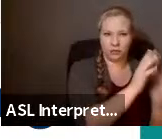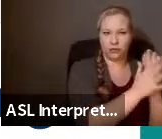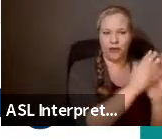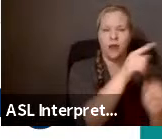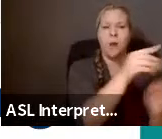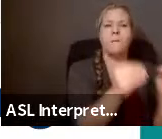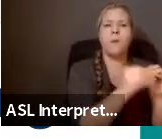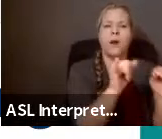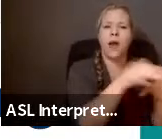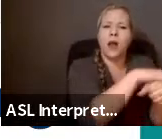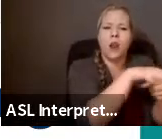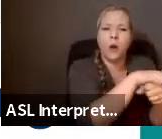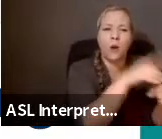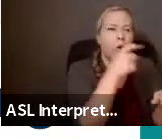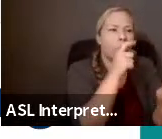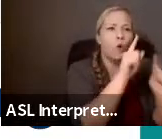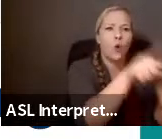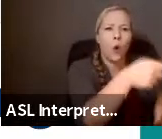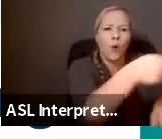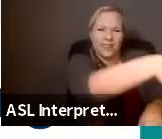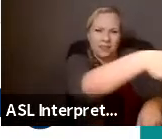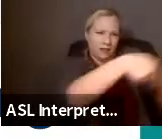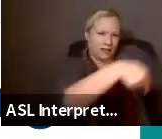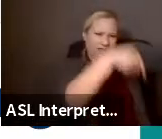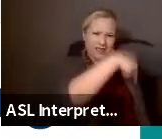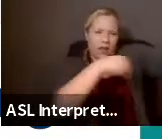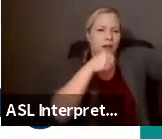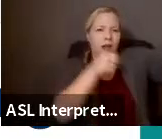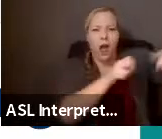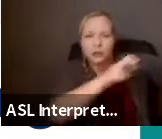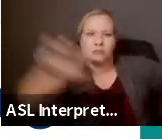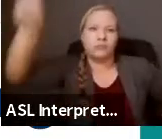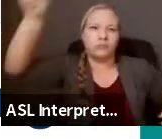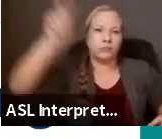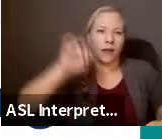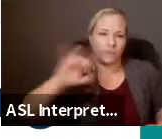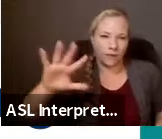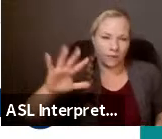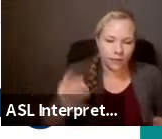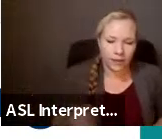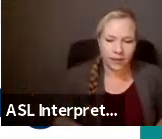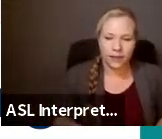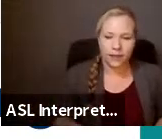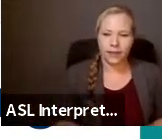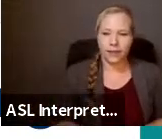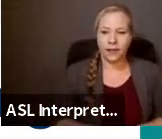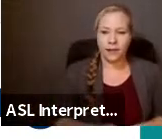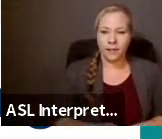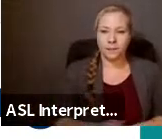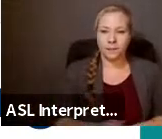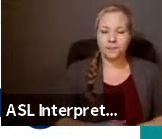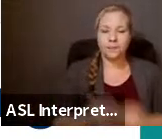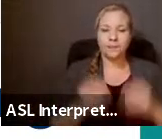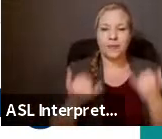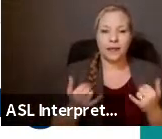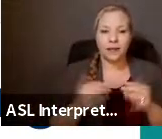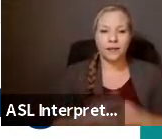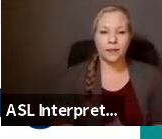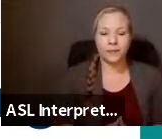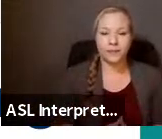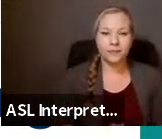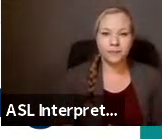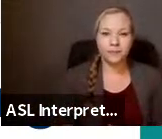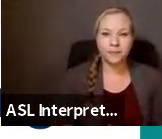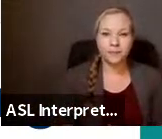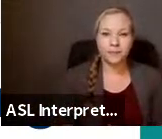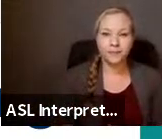traffic, local access environment along them. Now,